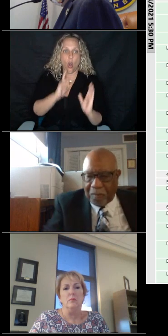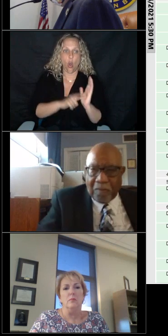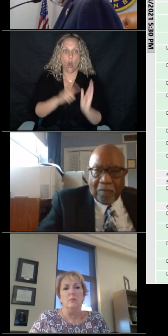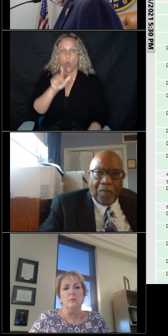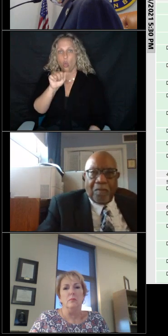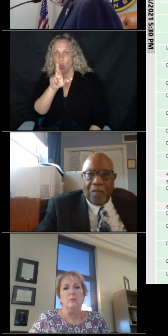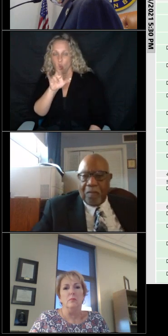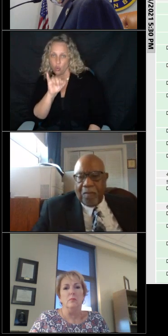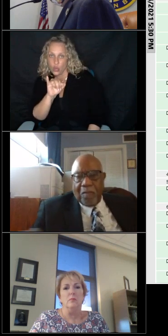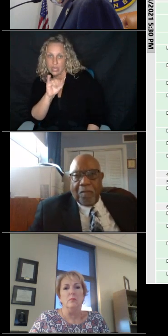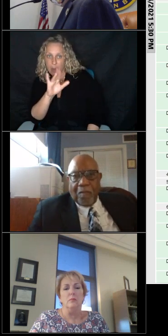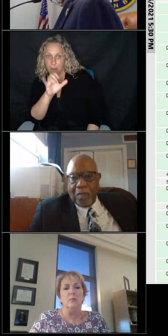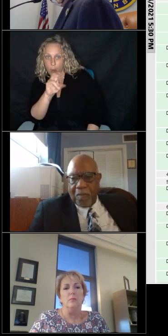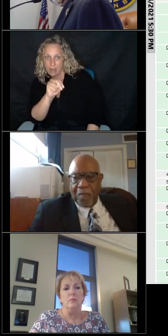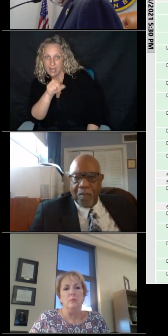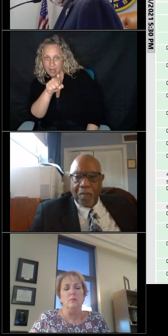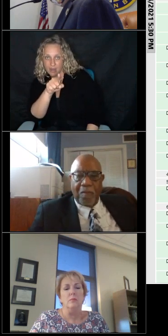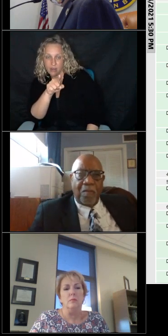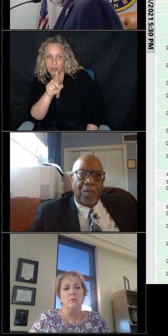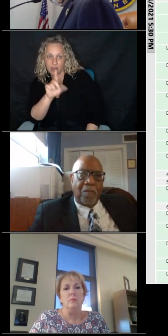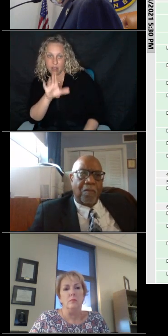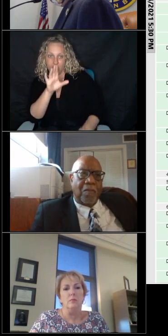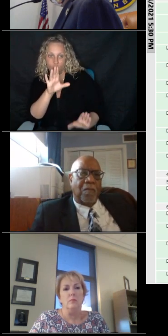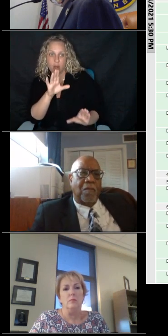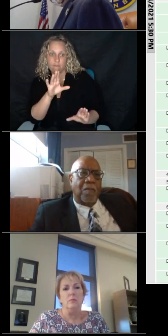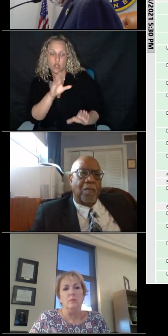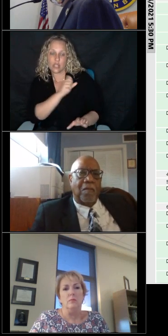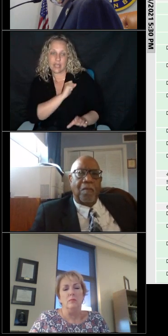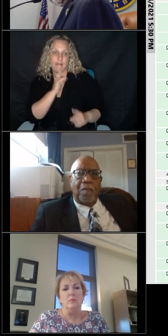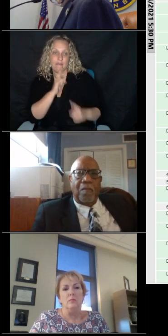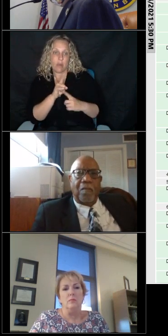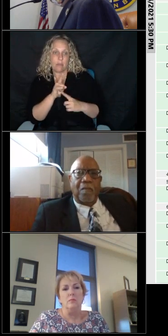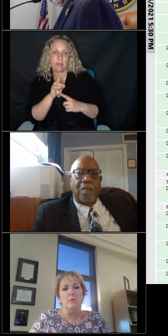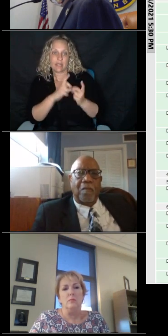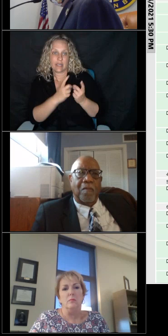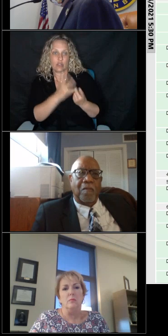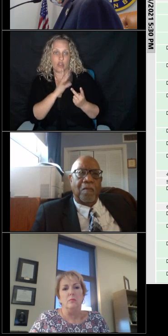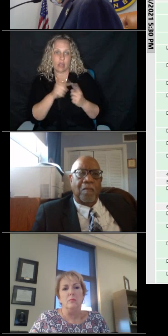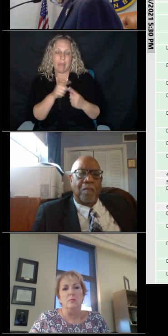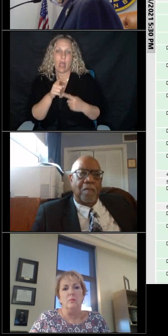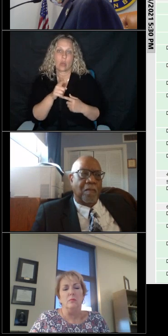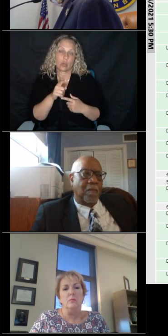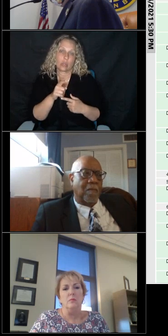Lori Berman, our wonderful senator from our district, spoke about seniors.